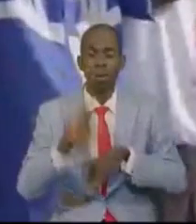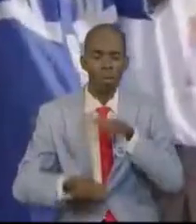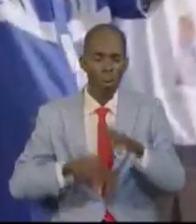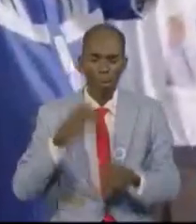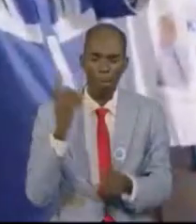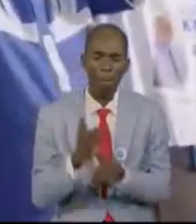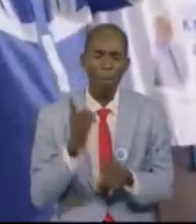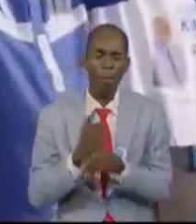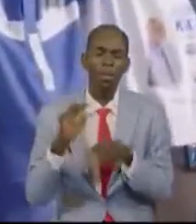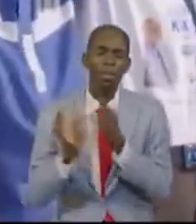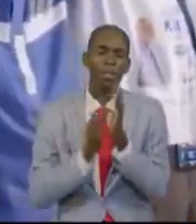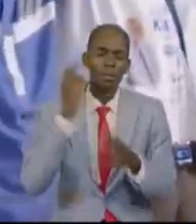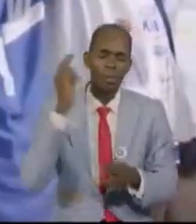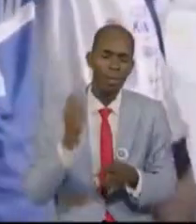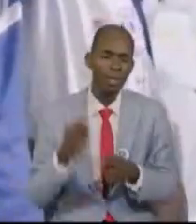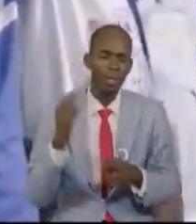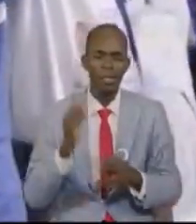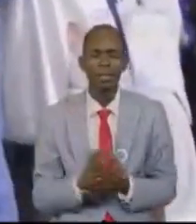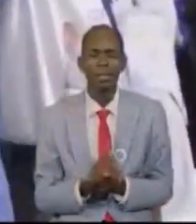Jesus' name.